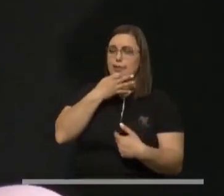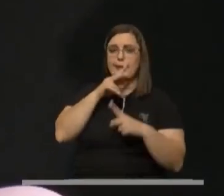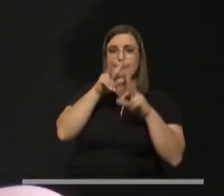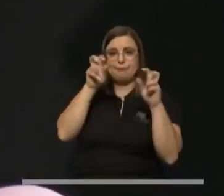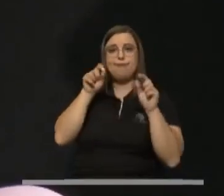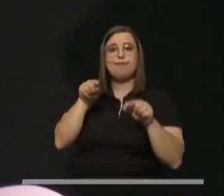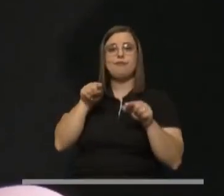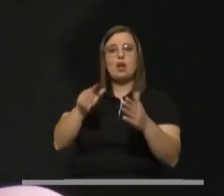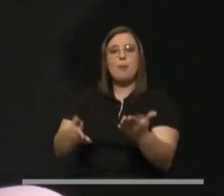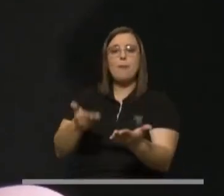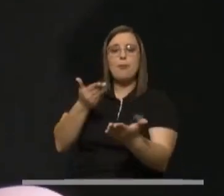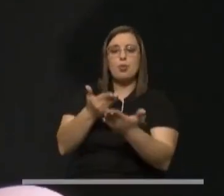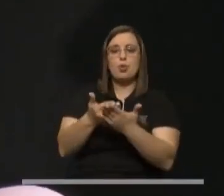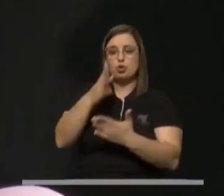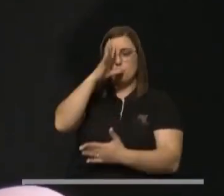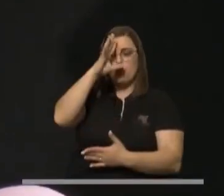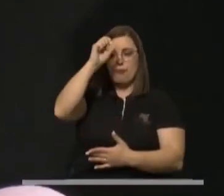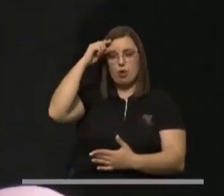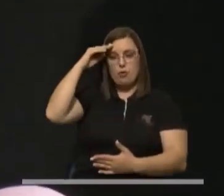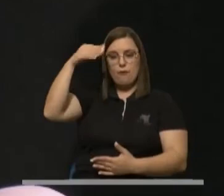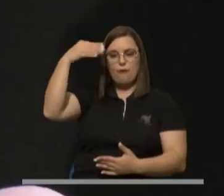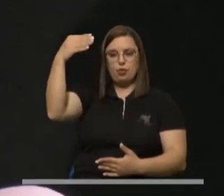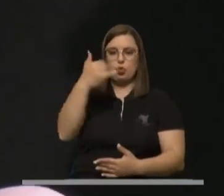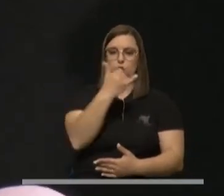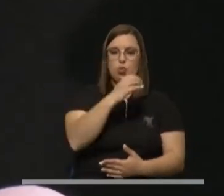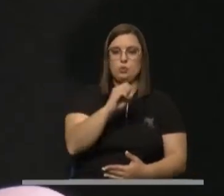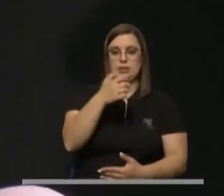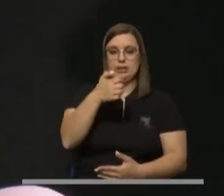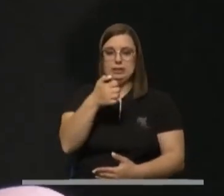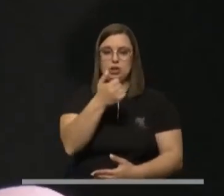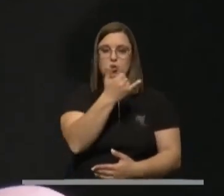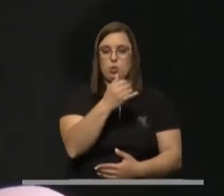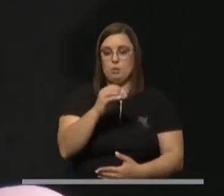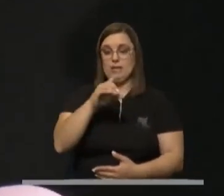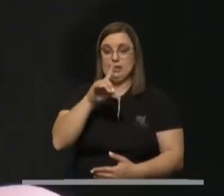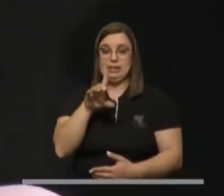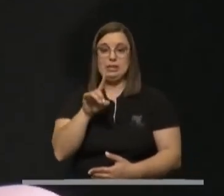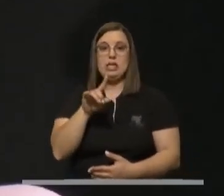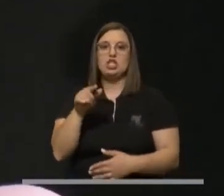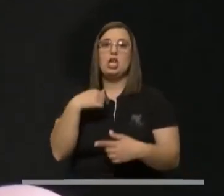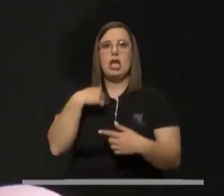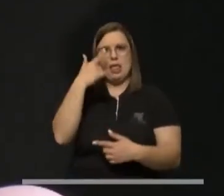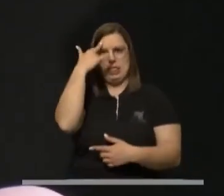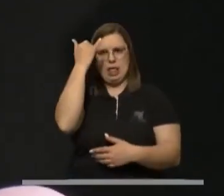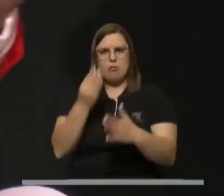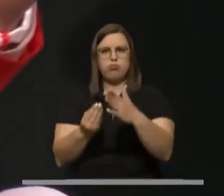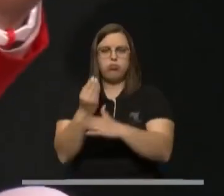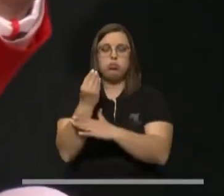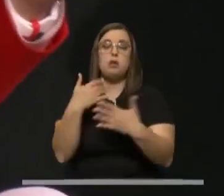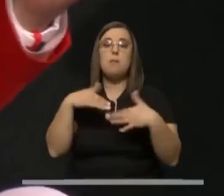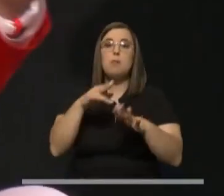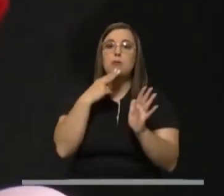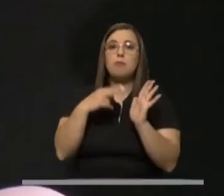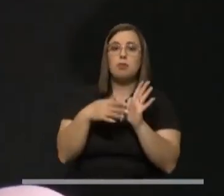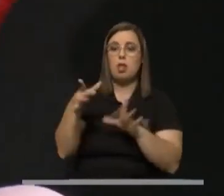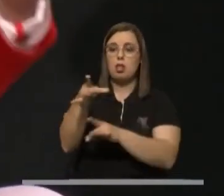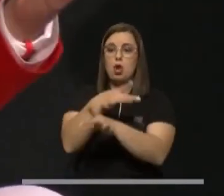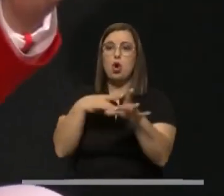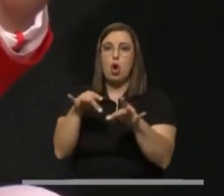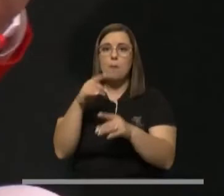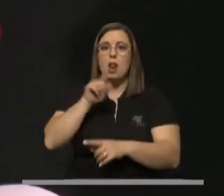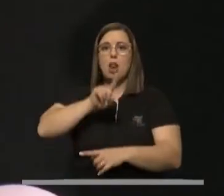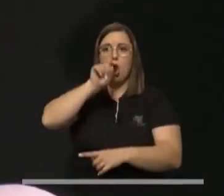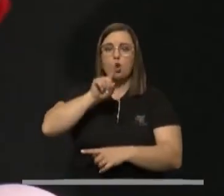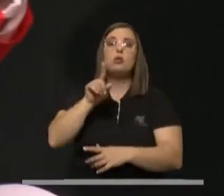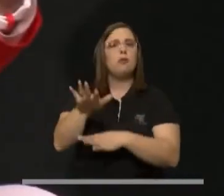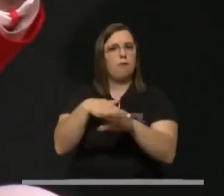a couple of years ago, I talked about the proposal of the Ministry of the Future to 2016.